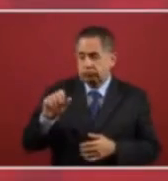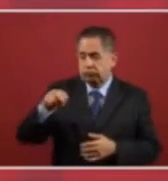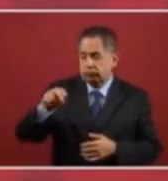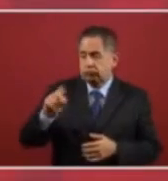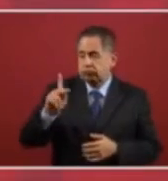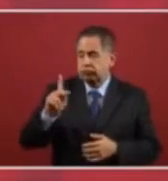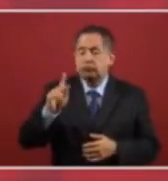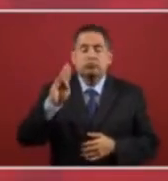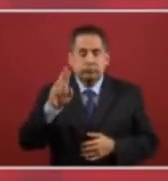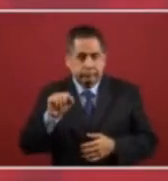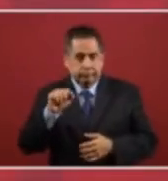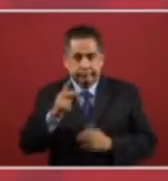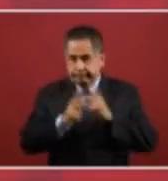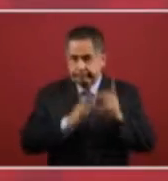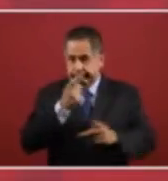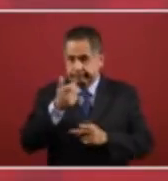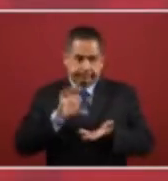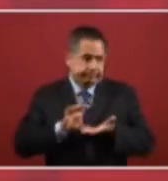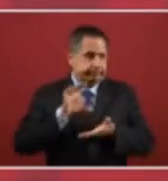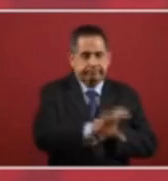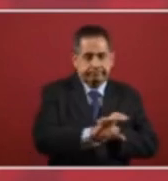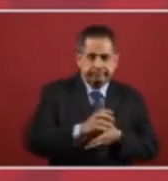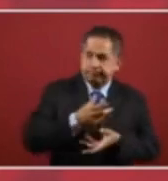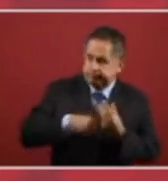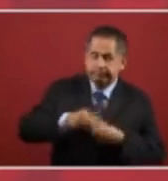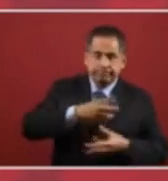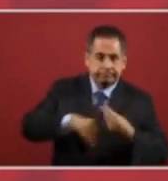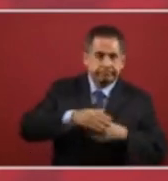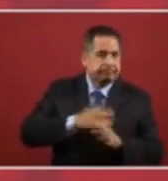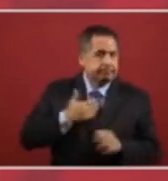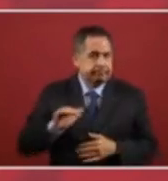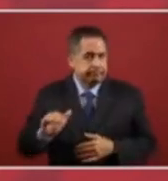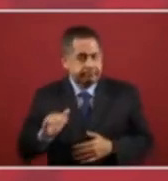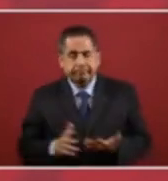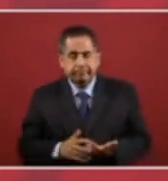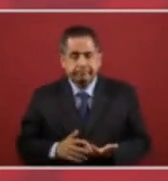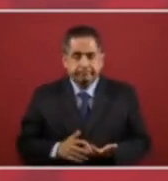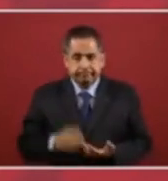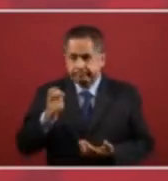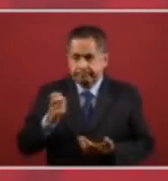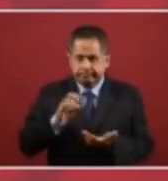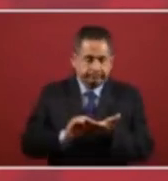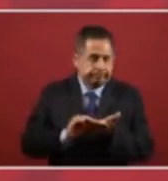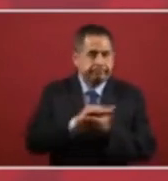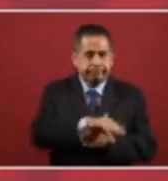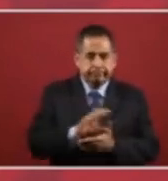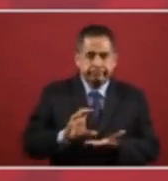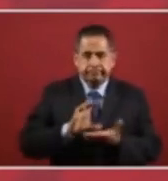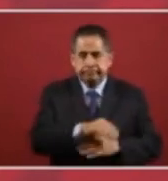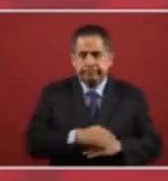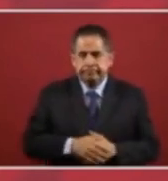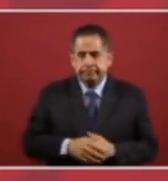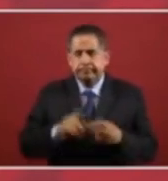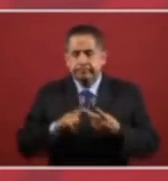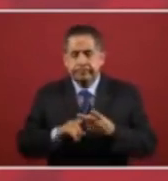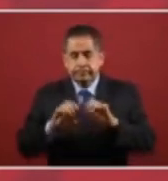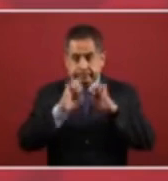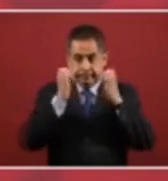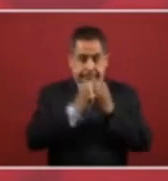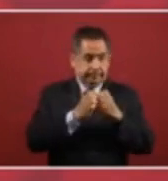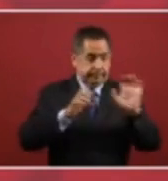It would be with the financing of hand labor, and we're promoting this situation.